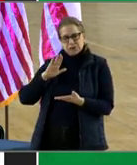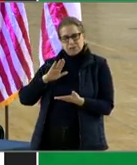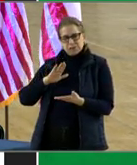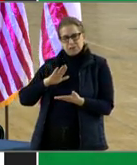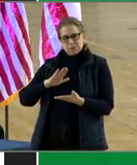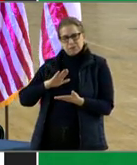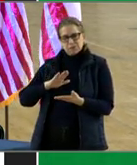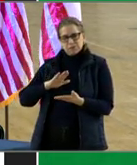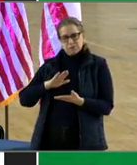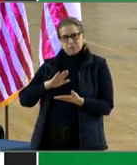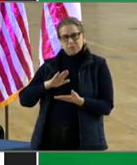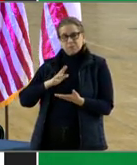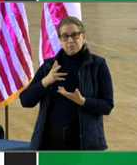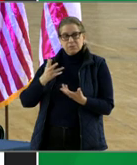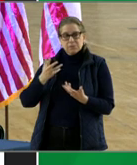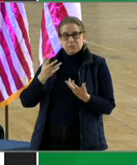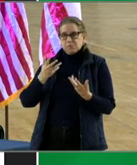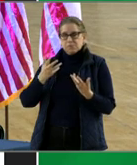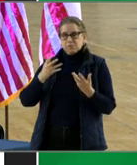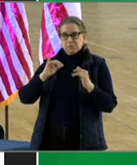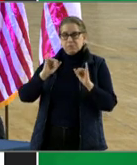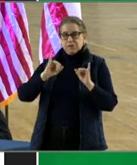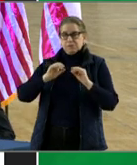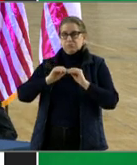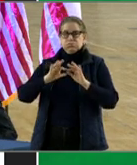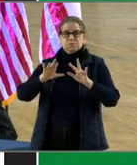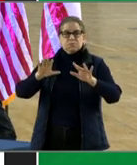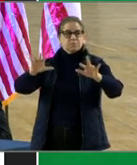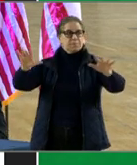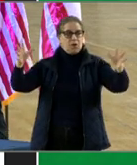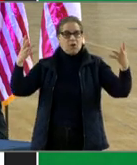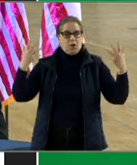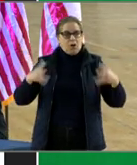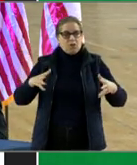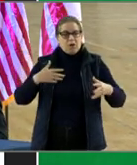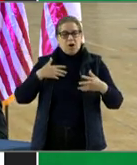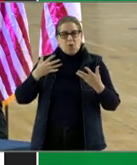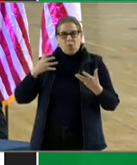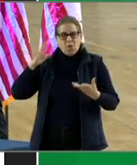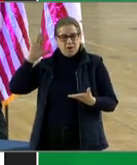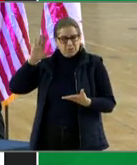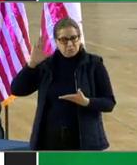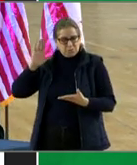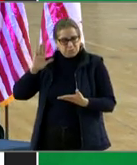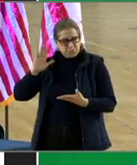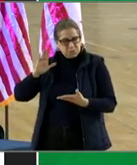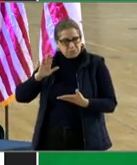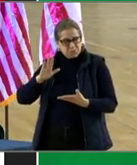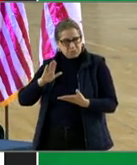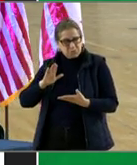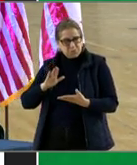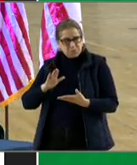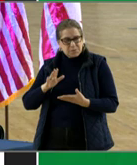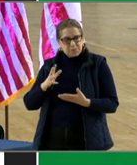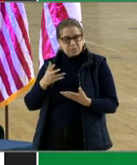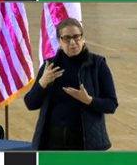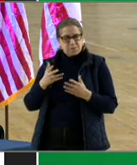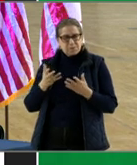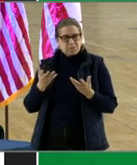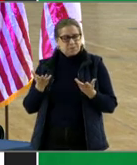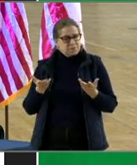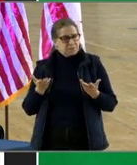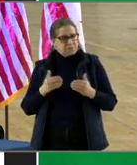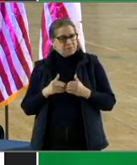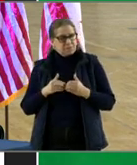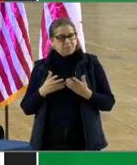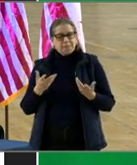you have the success of your strategies when you're in mitigation, you shift back into a phase where you may still have small